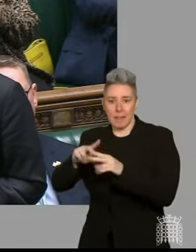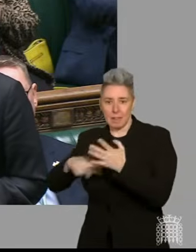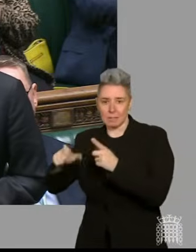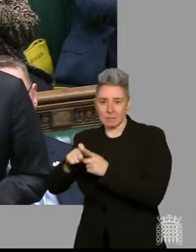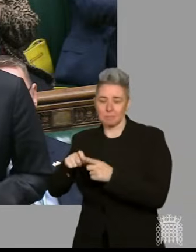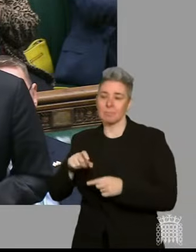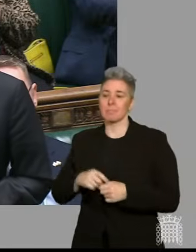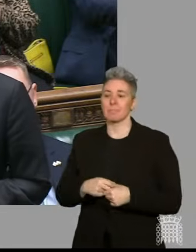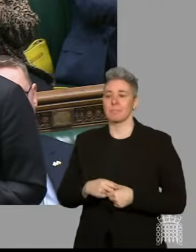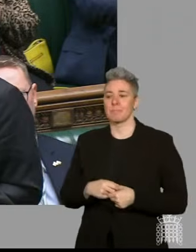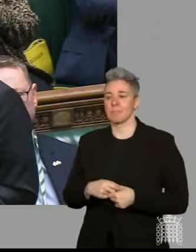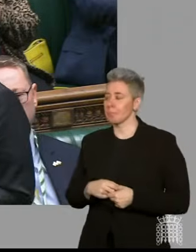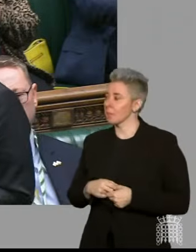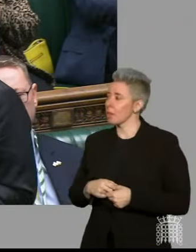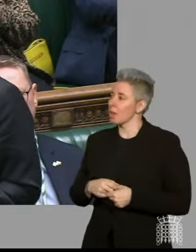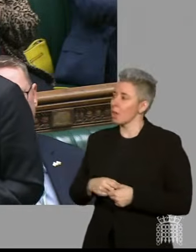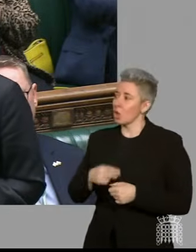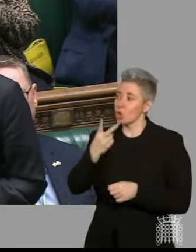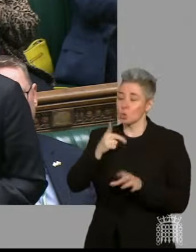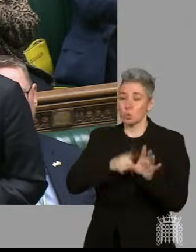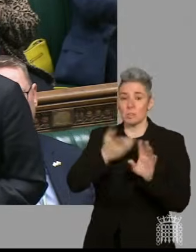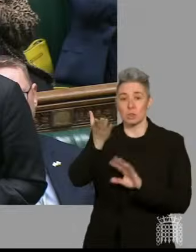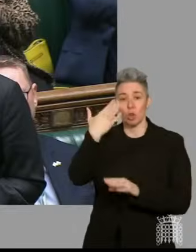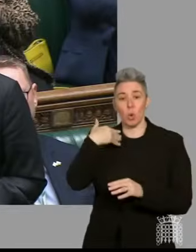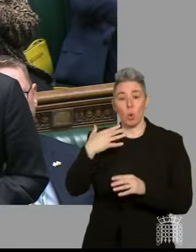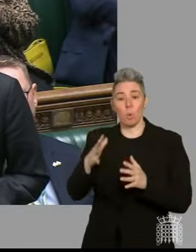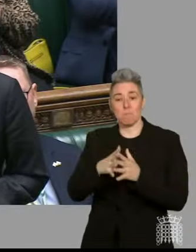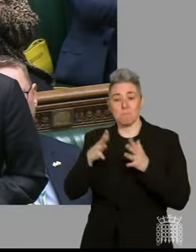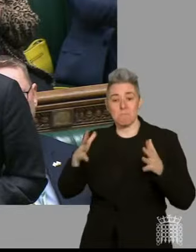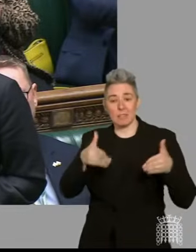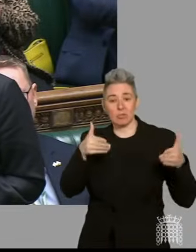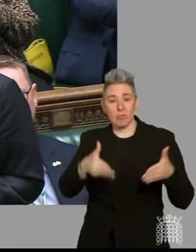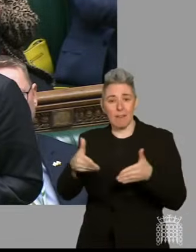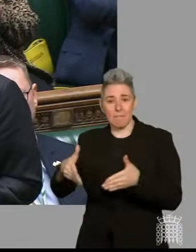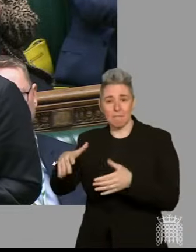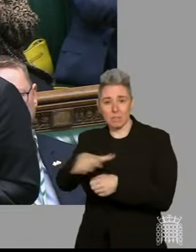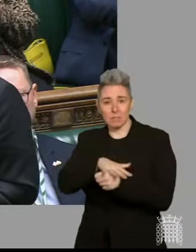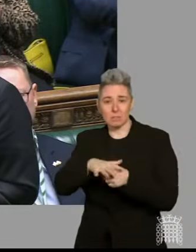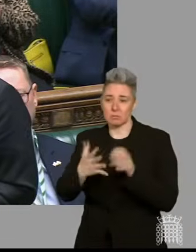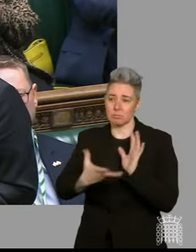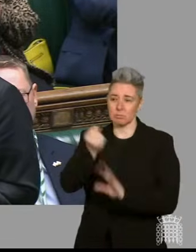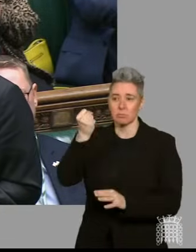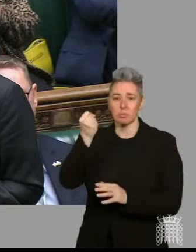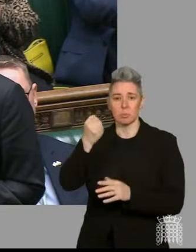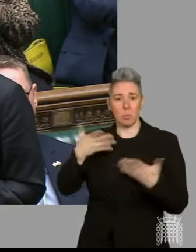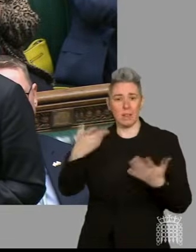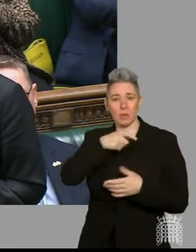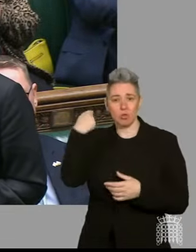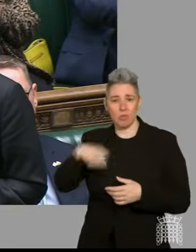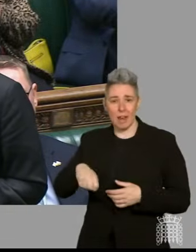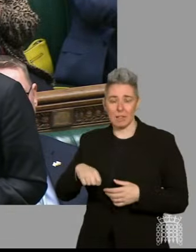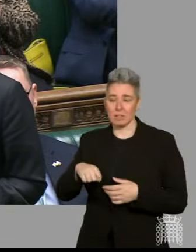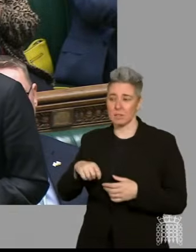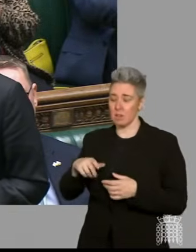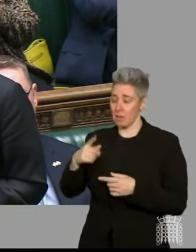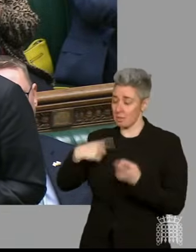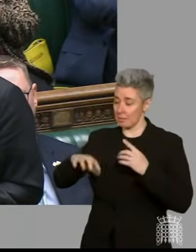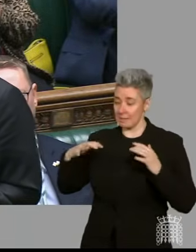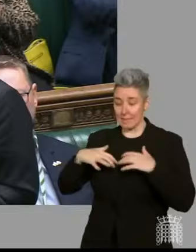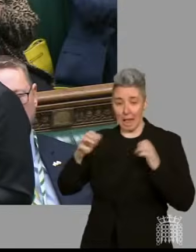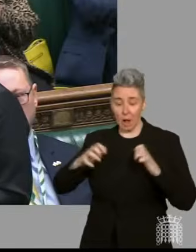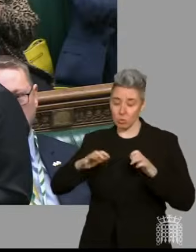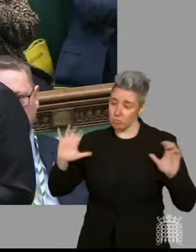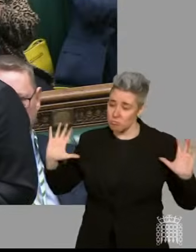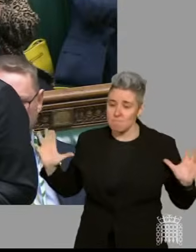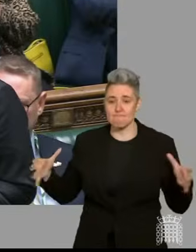in Ukraine, this House united in condemnation and rightly treated these graves as evidence of